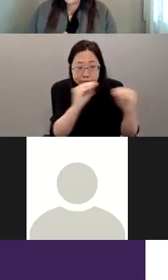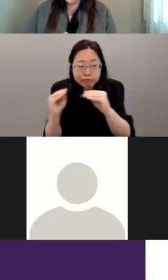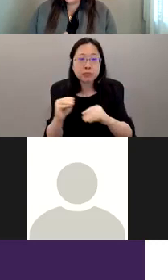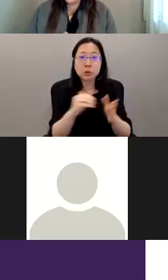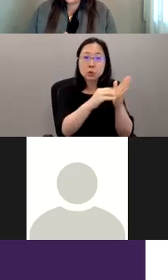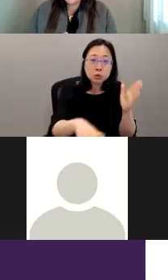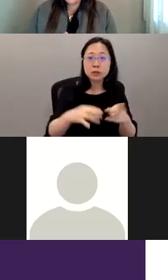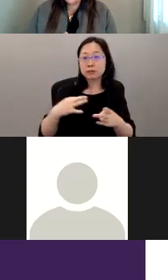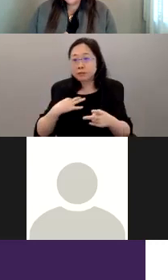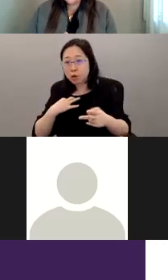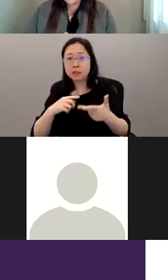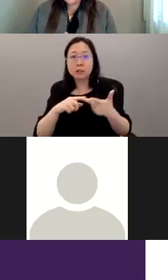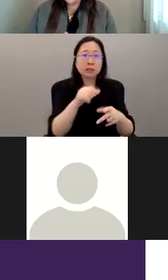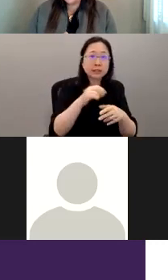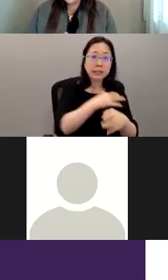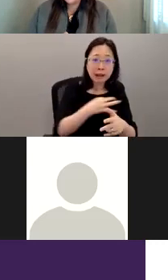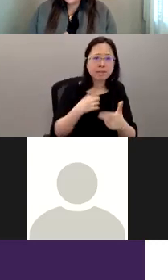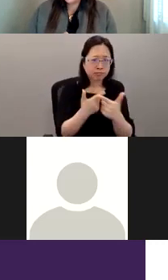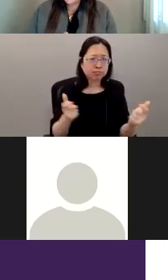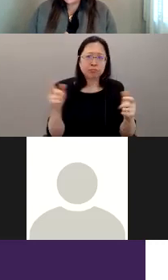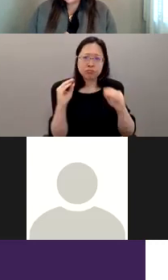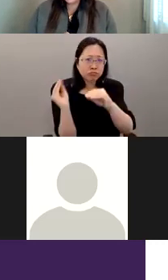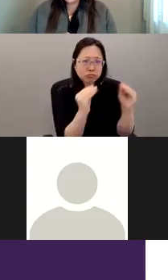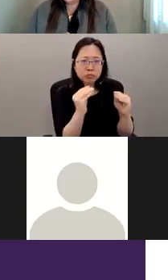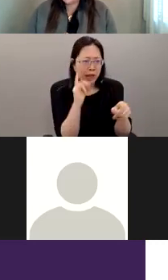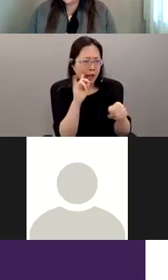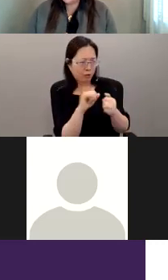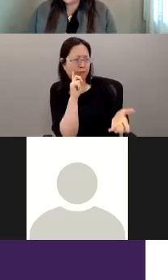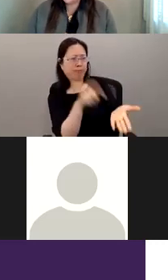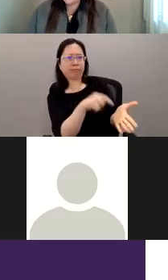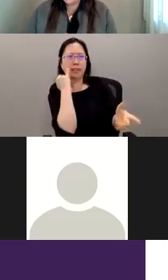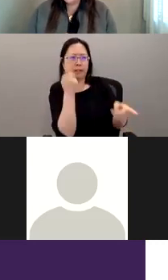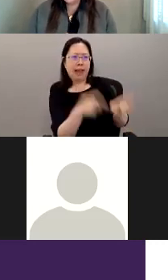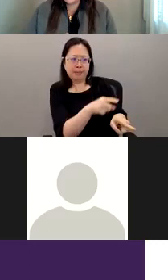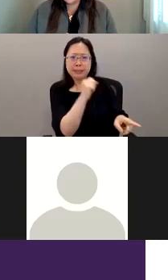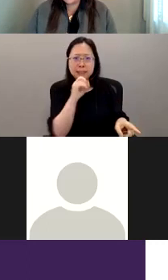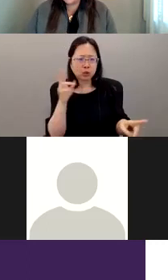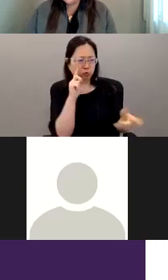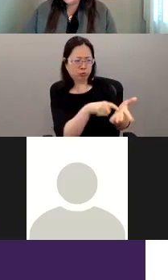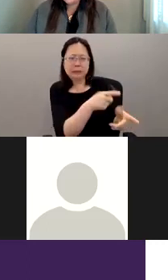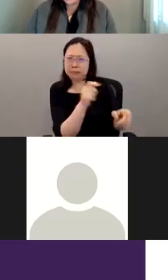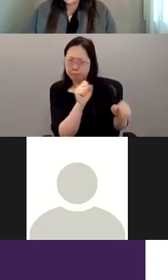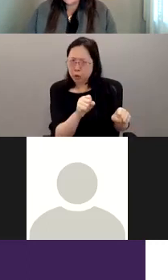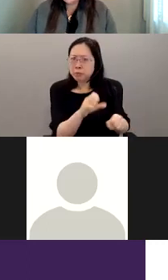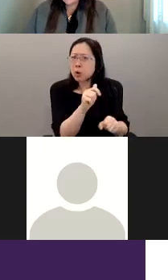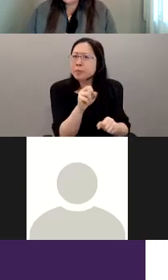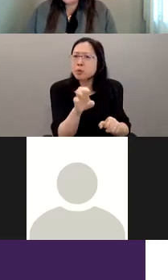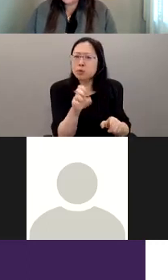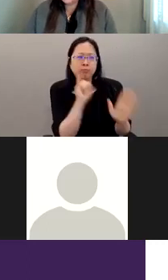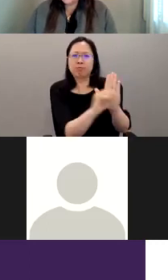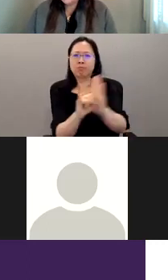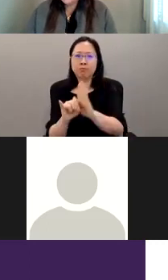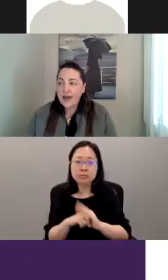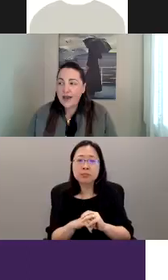volunteers on elder abuse signs and indicators, training that she takes very seriously and insists on each and